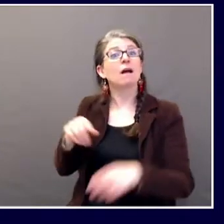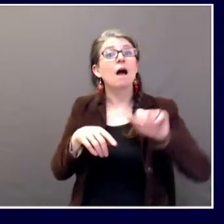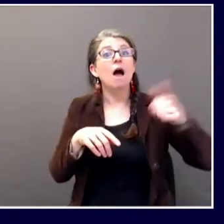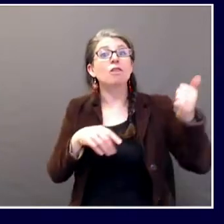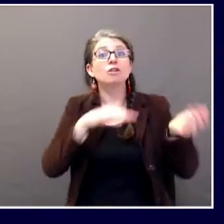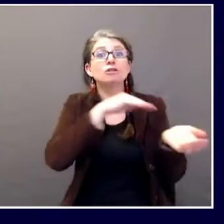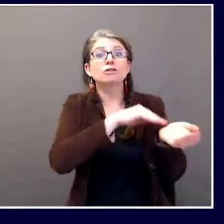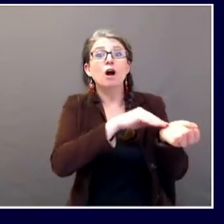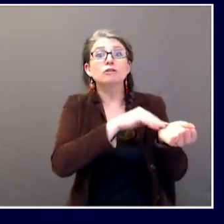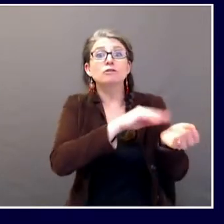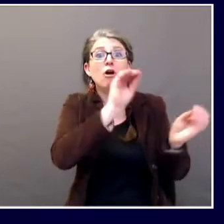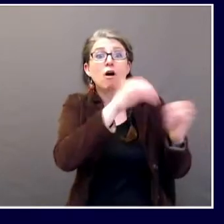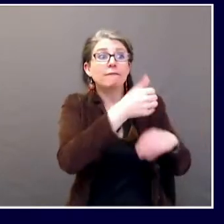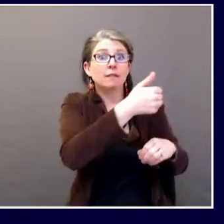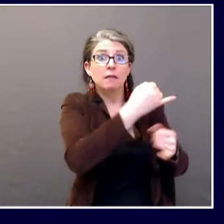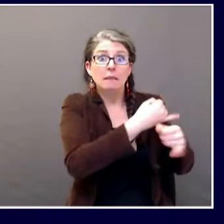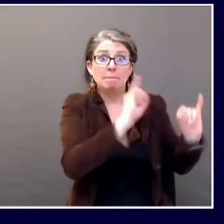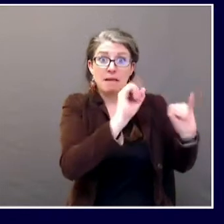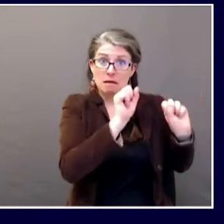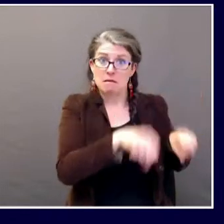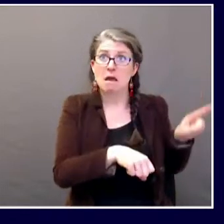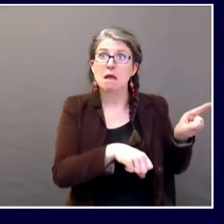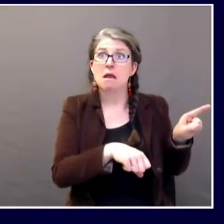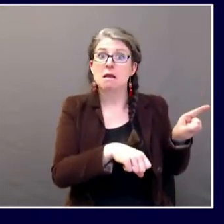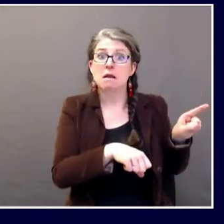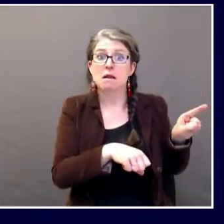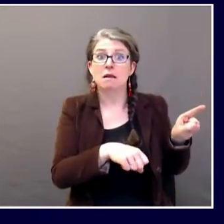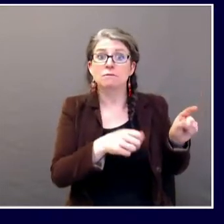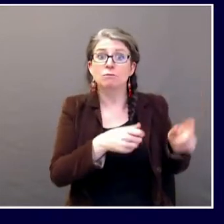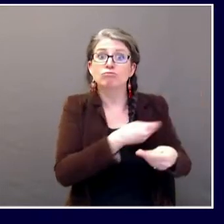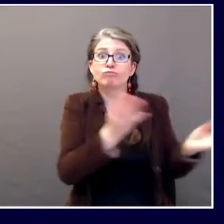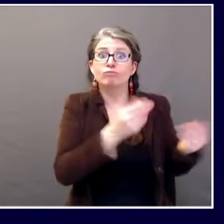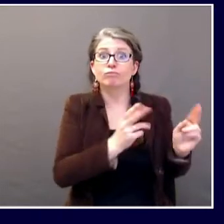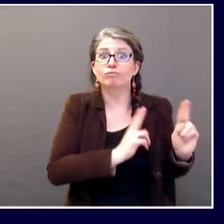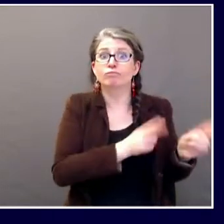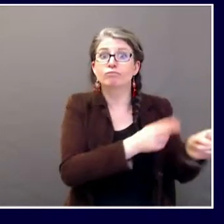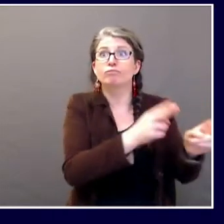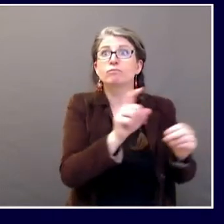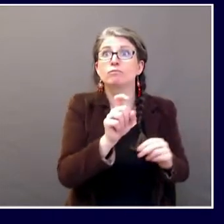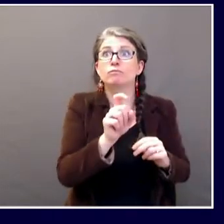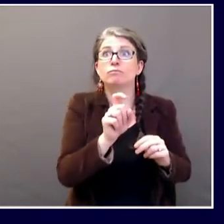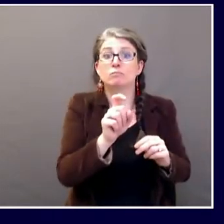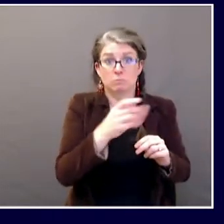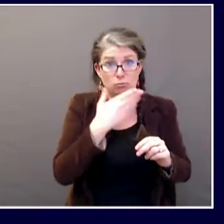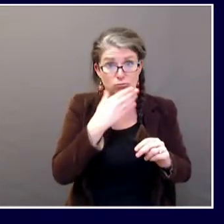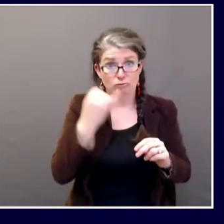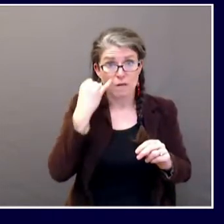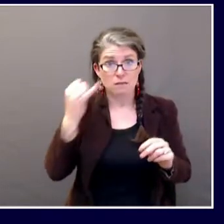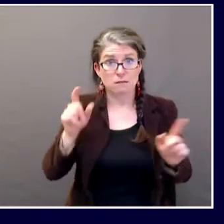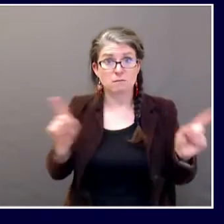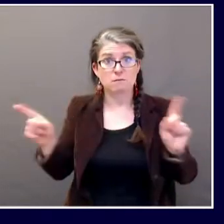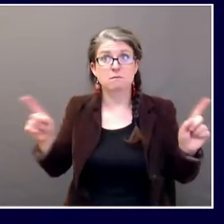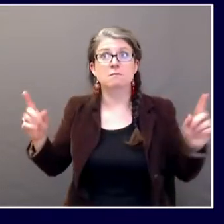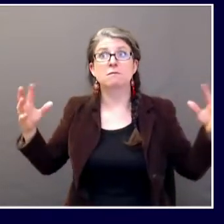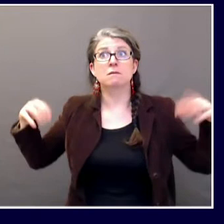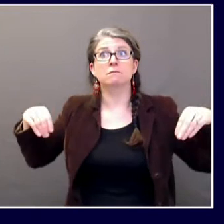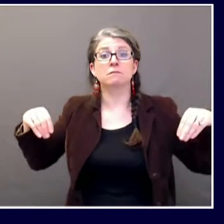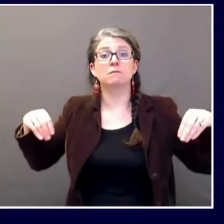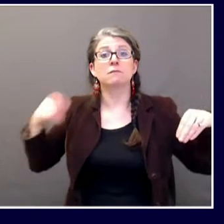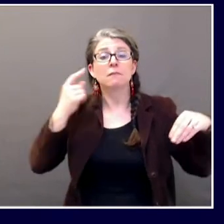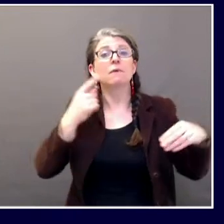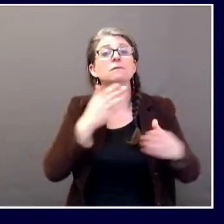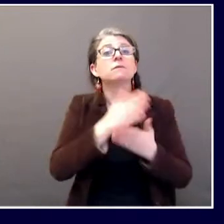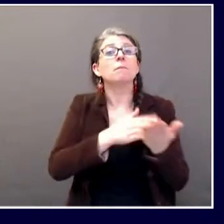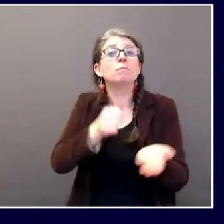of the vaccine rollout strategy. Do you envision incorporating them more, and how soon do you think that might happen?